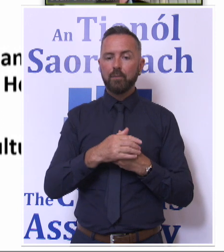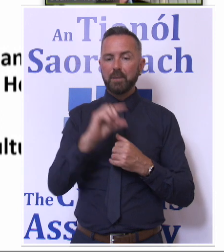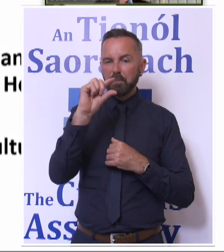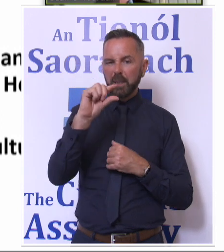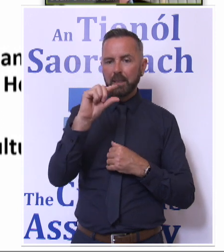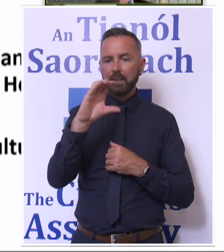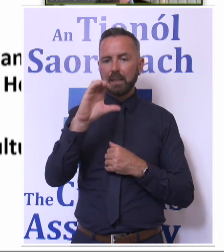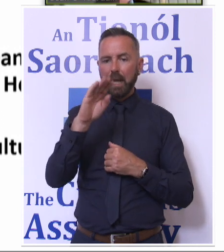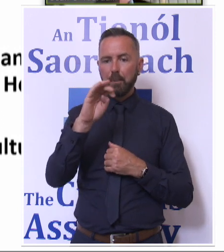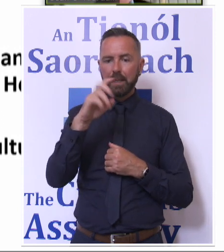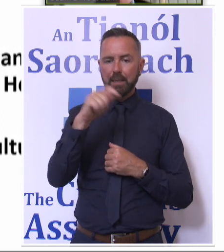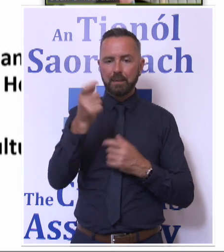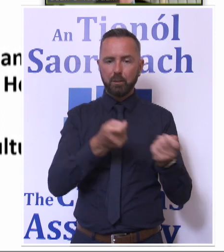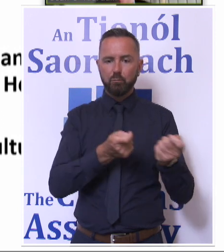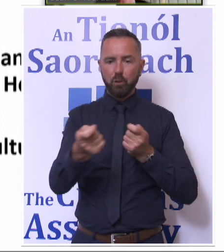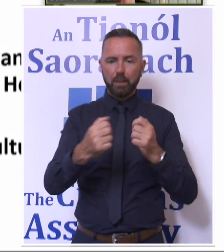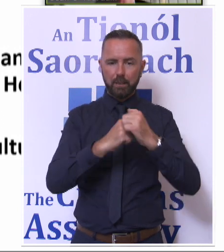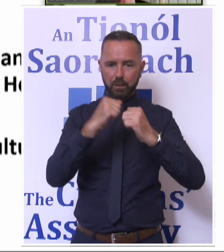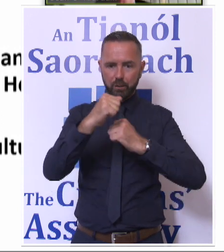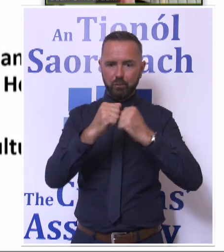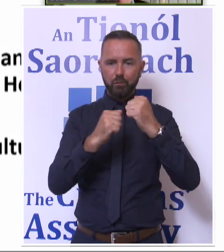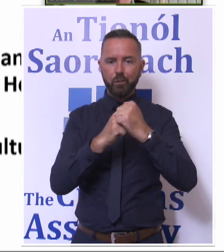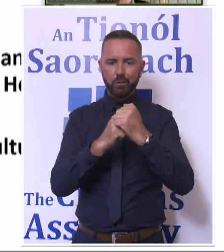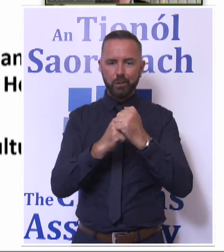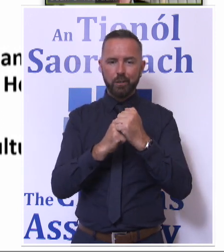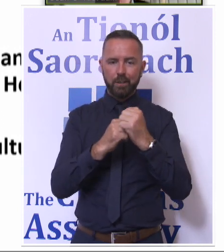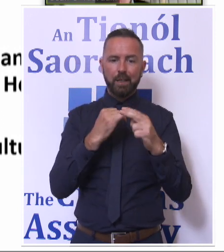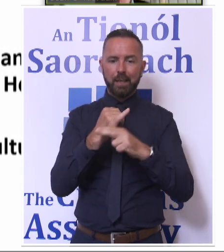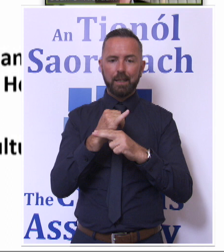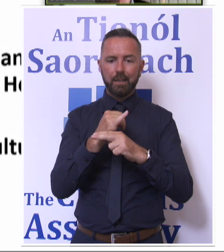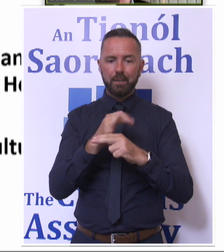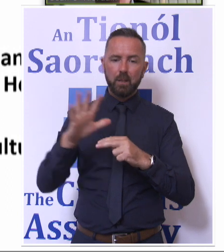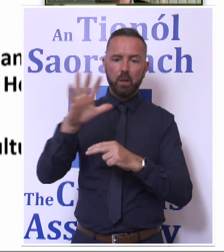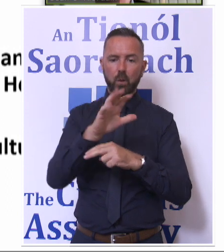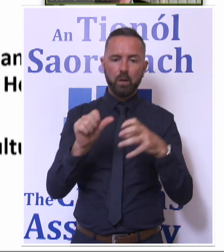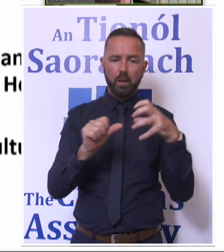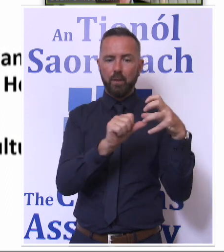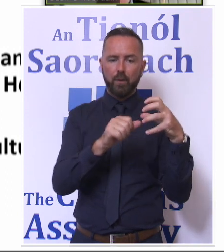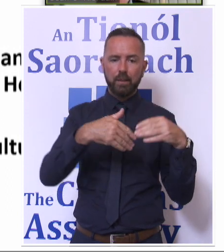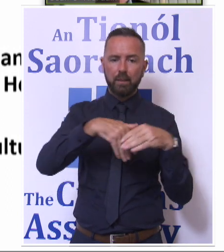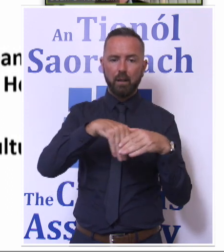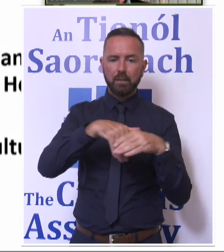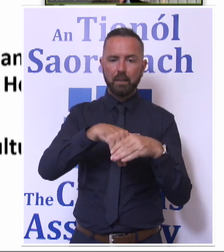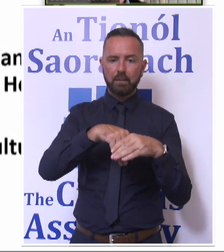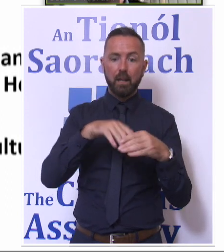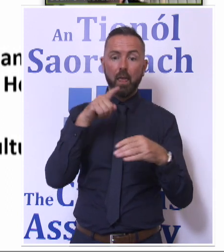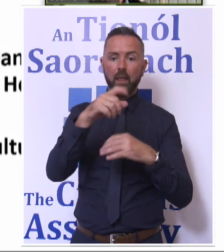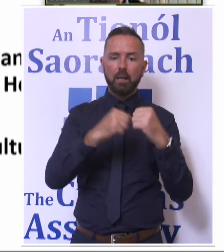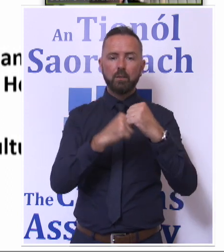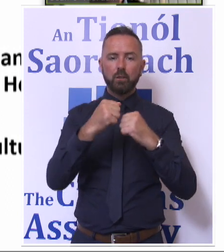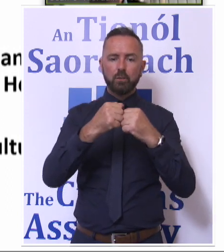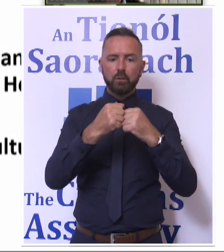running the structure in the local authority context. And this structure is